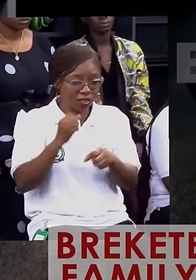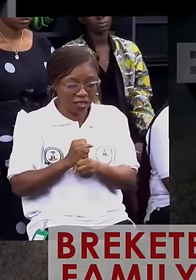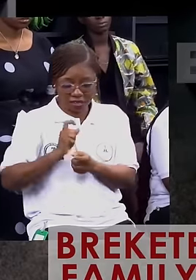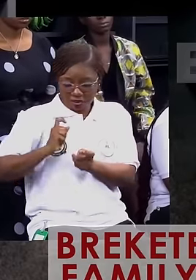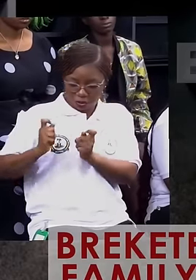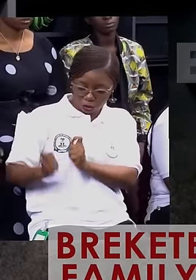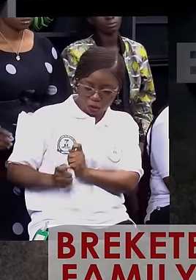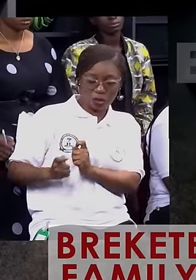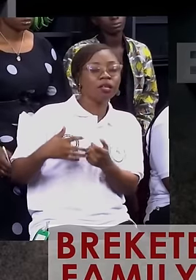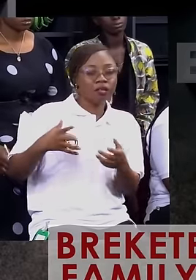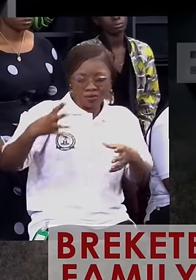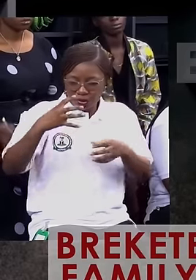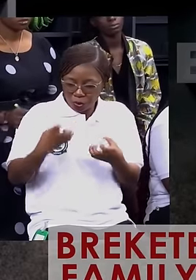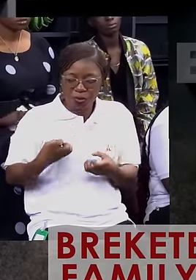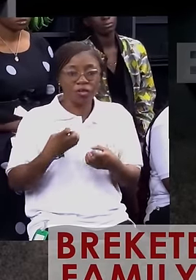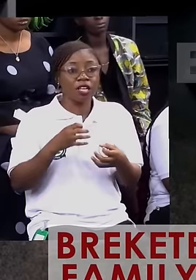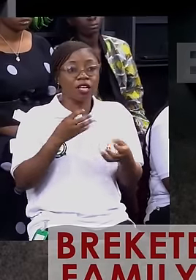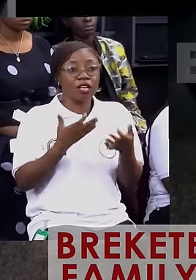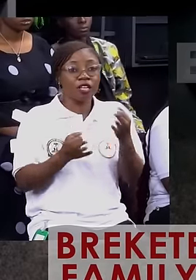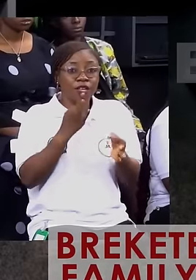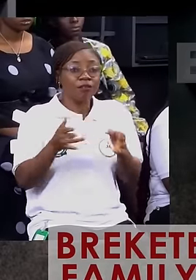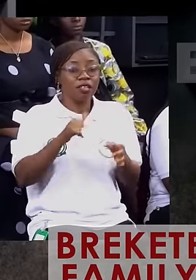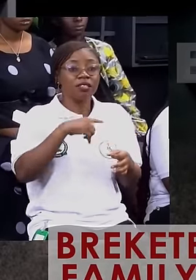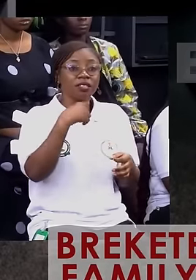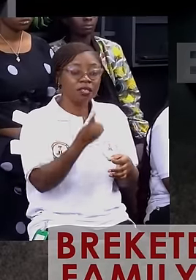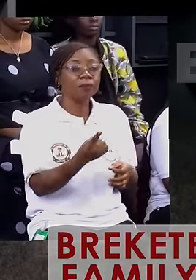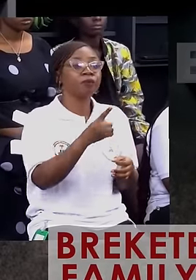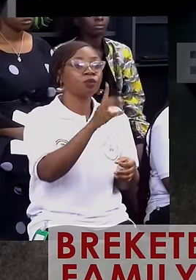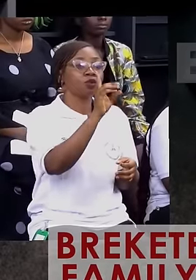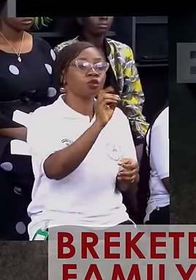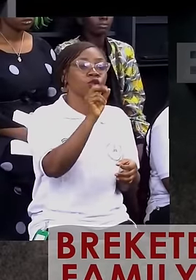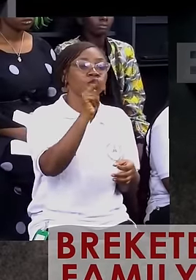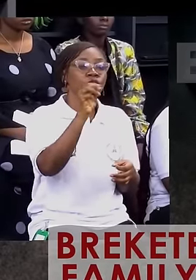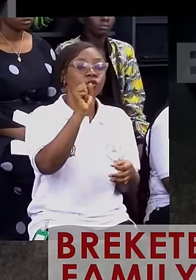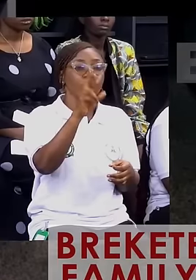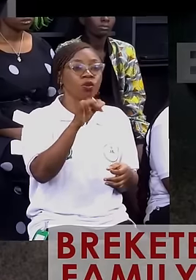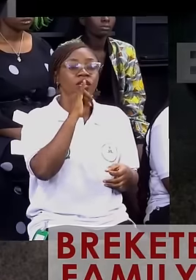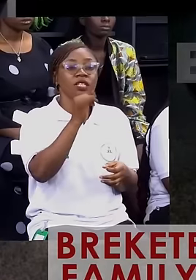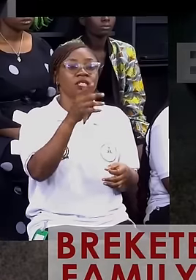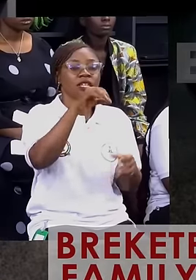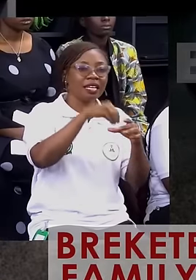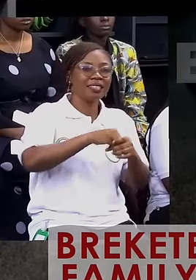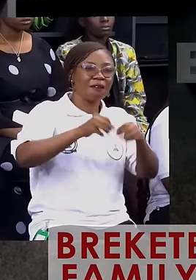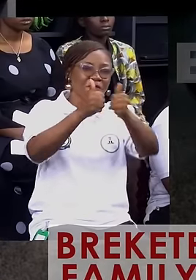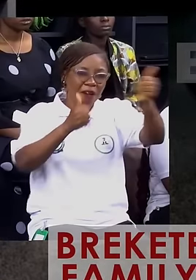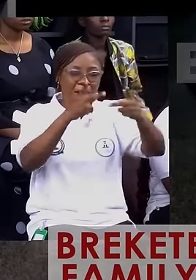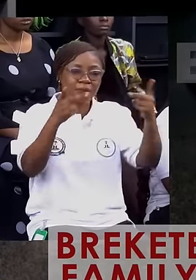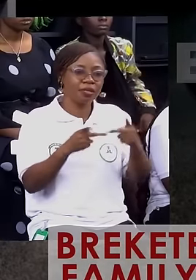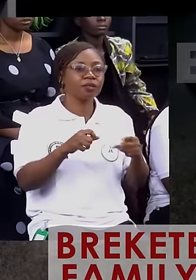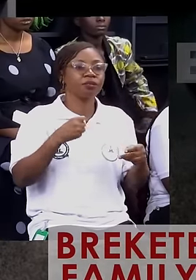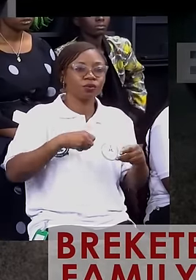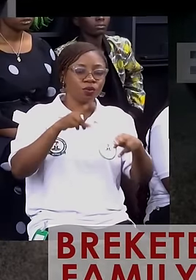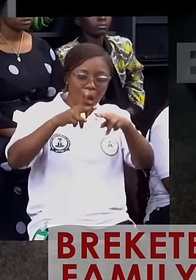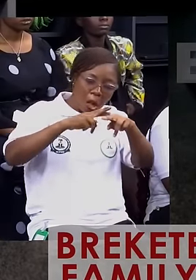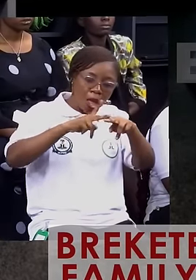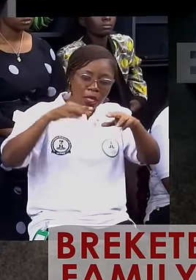they say the donor is in Okokomaiko, they will take a train to that place to get the donor. And this, what I've